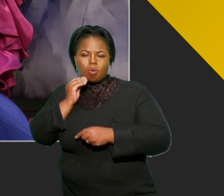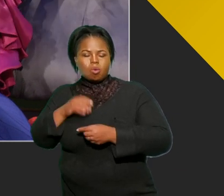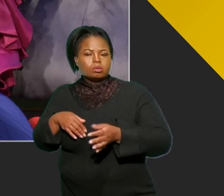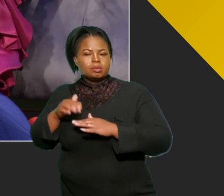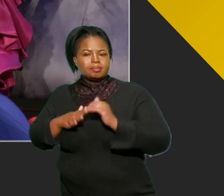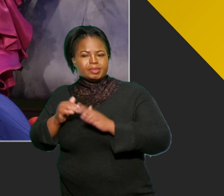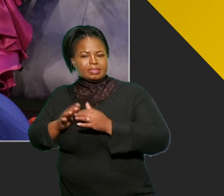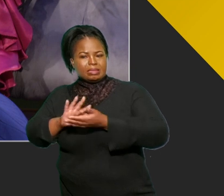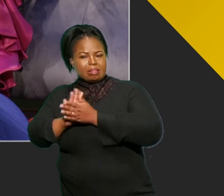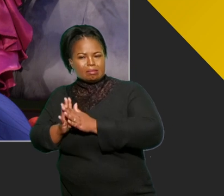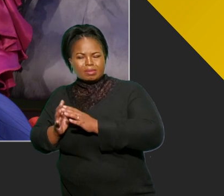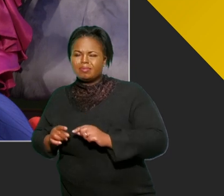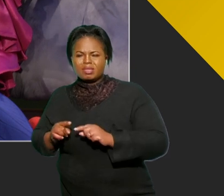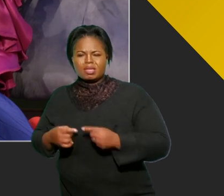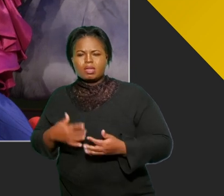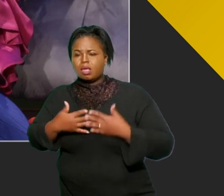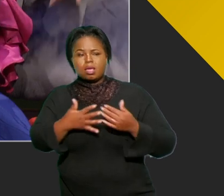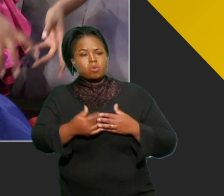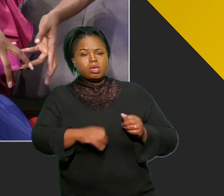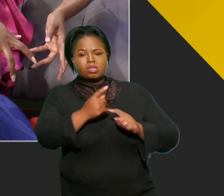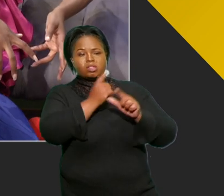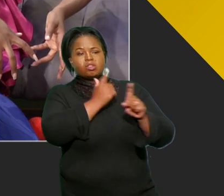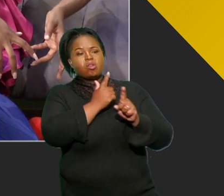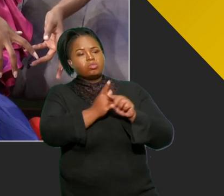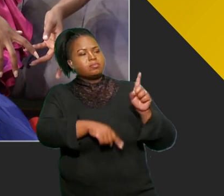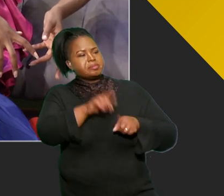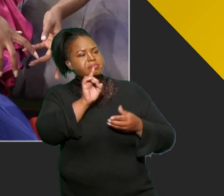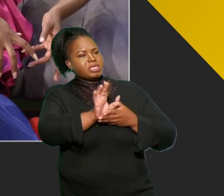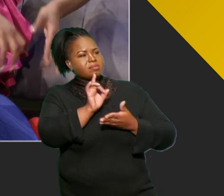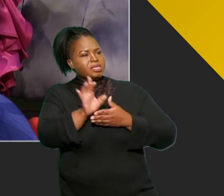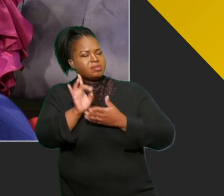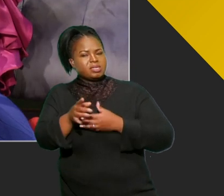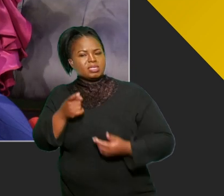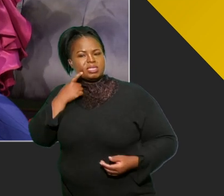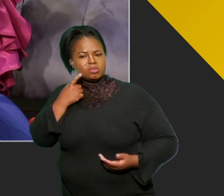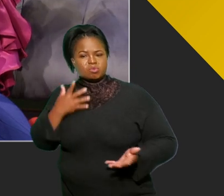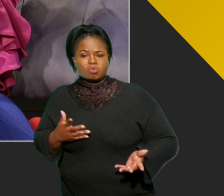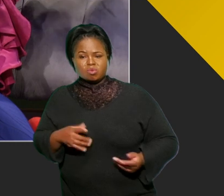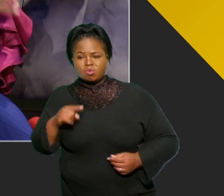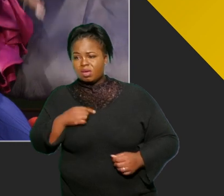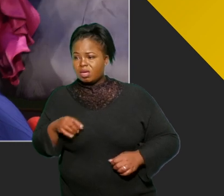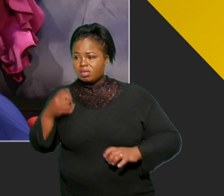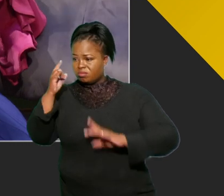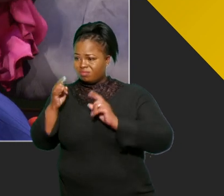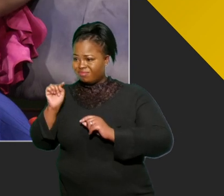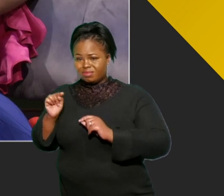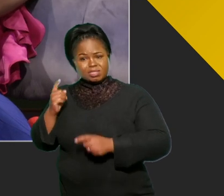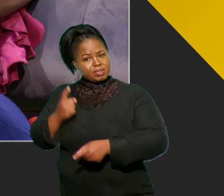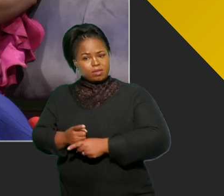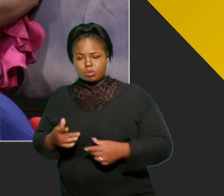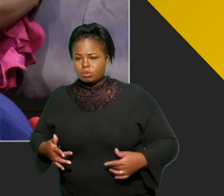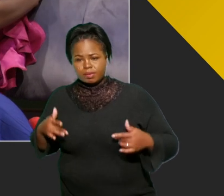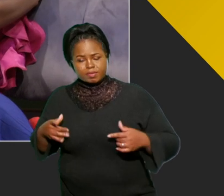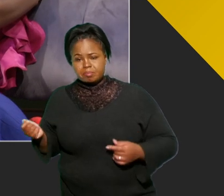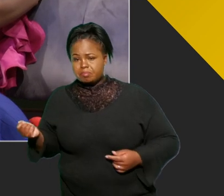know. And it's becoming expensive to live in a suburban area that these desirable areas. Even now, Kodikas, it's